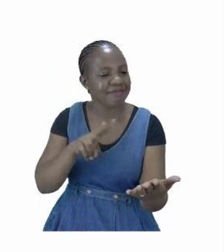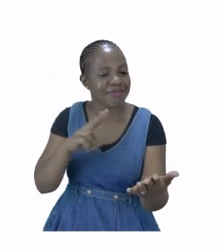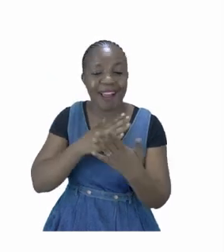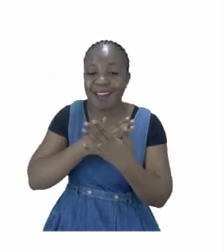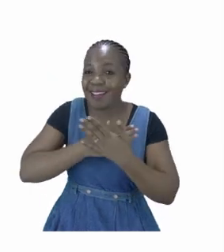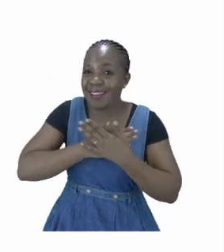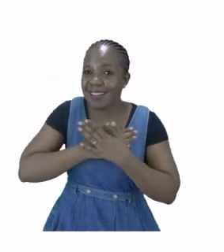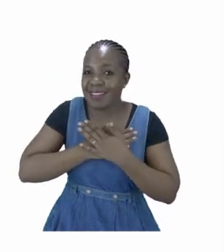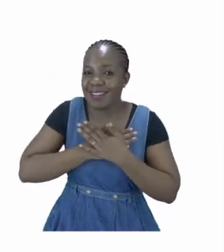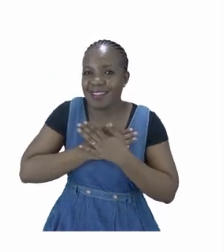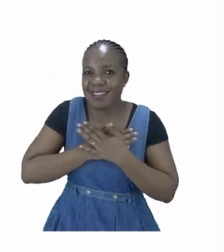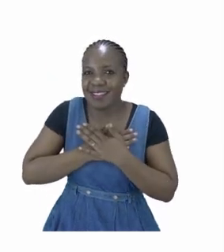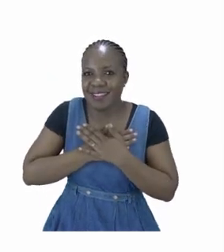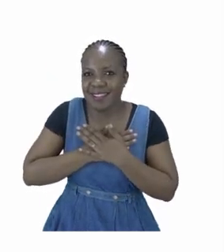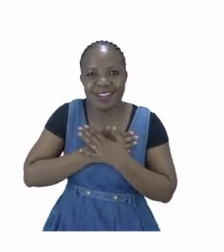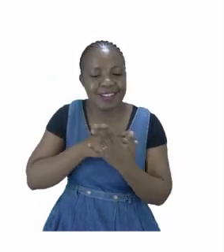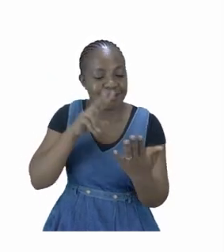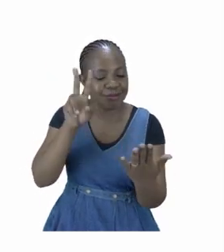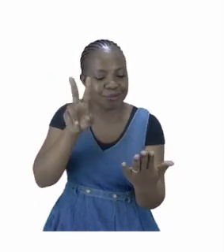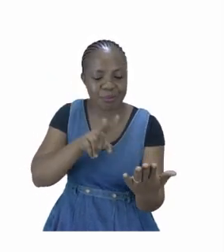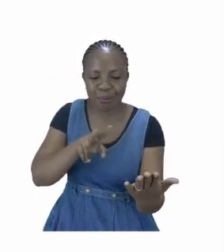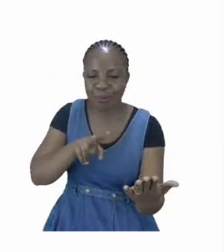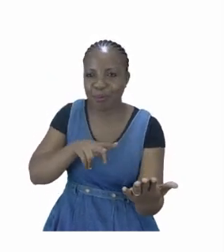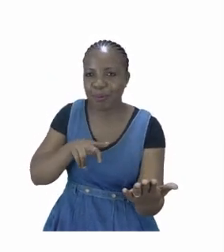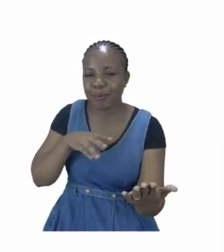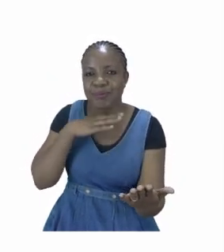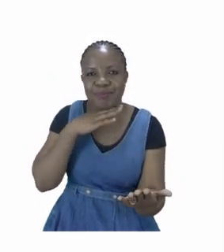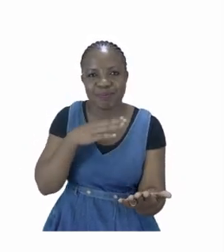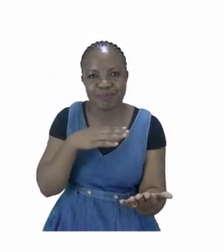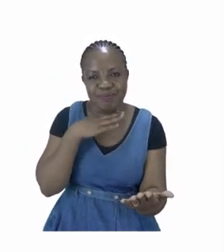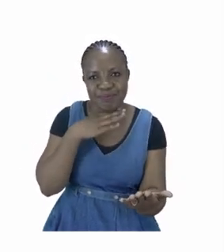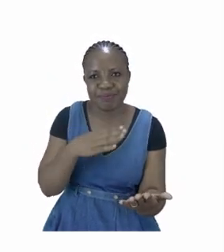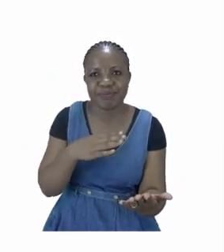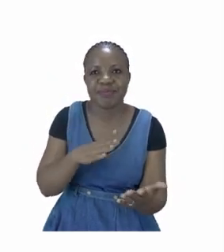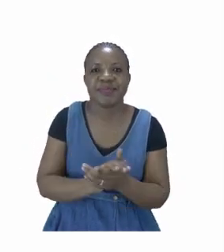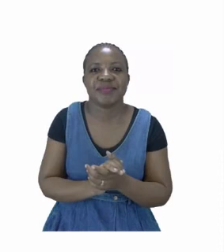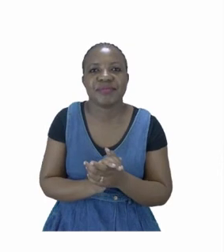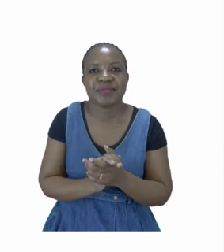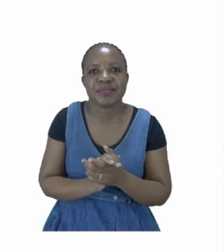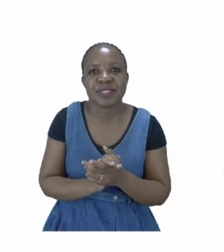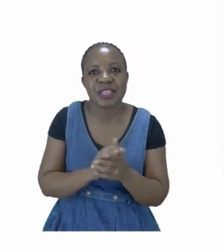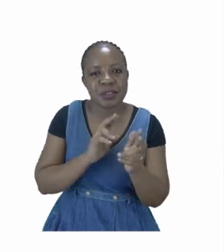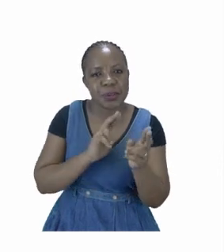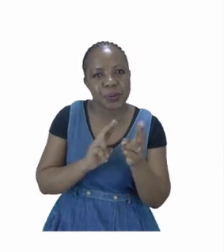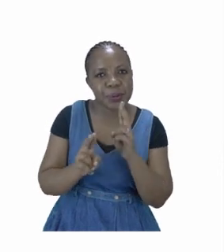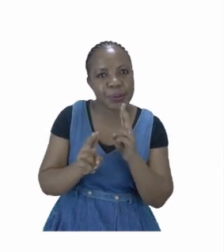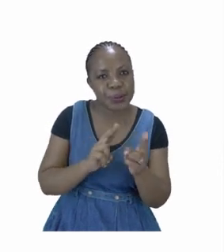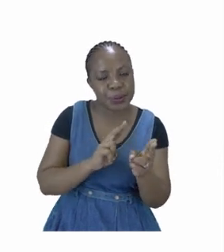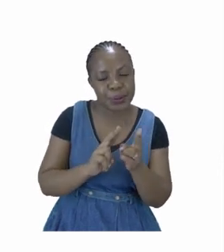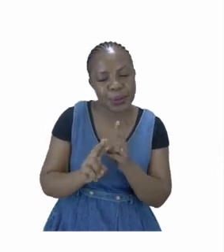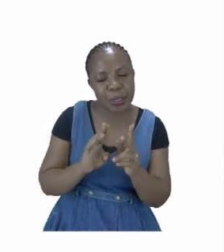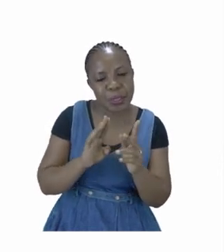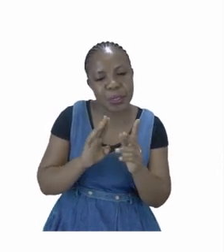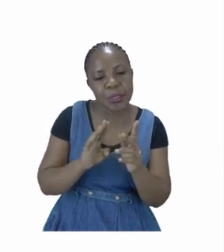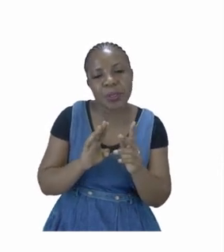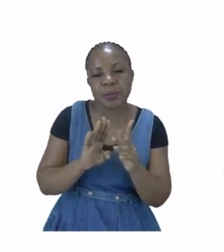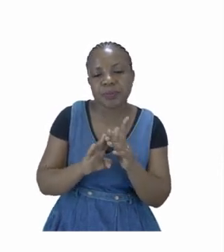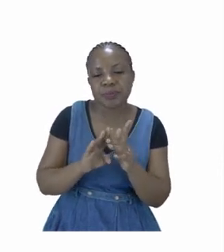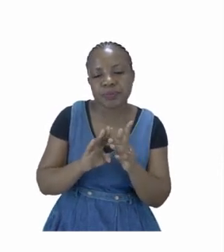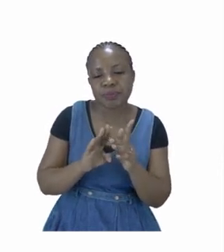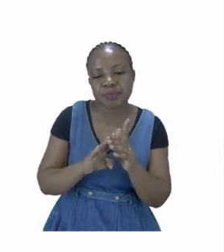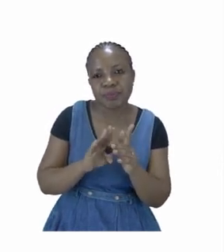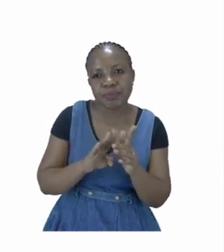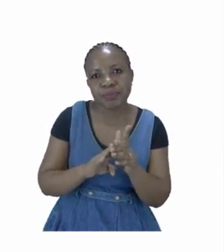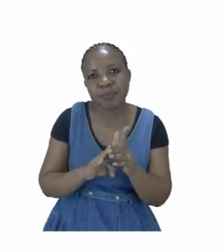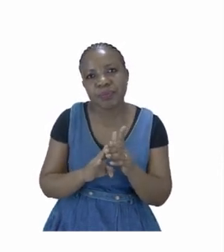love comprehensions. And this story is talking about a certain person. Remember,